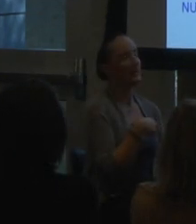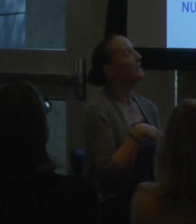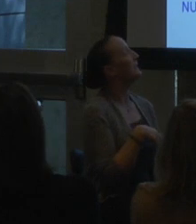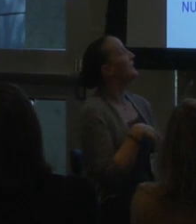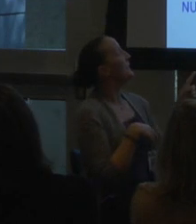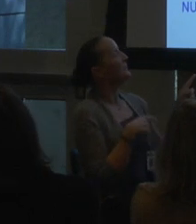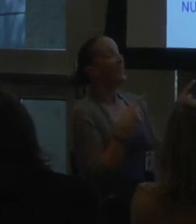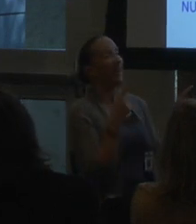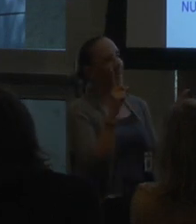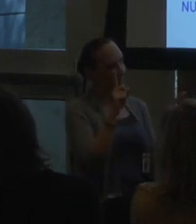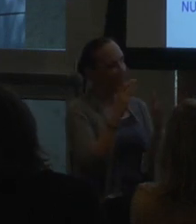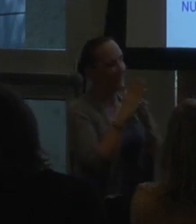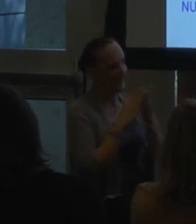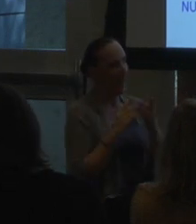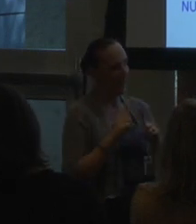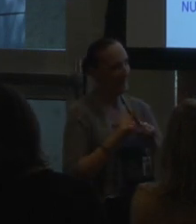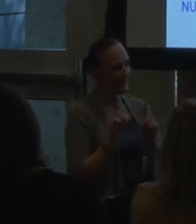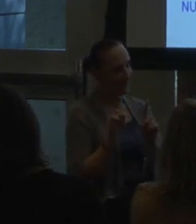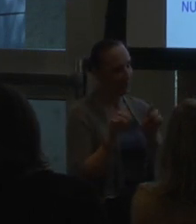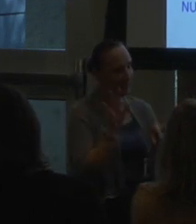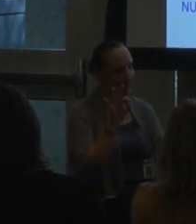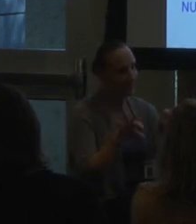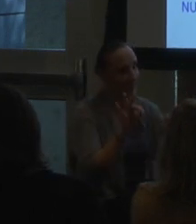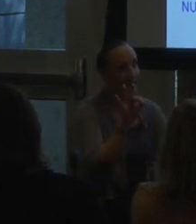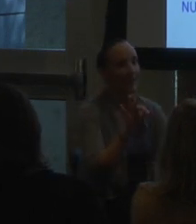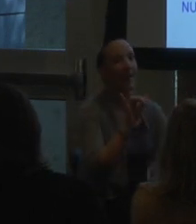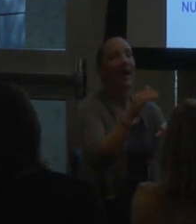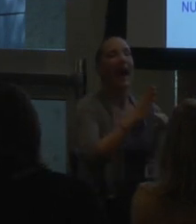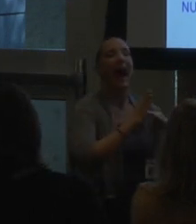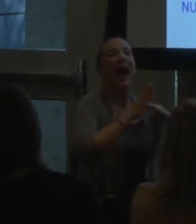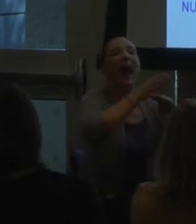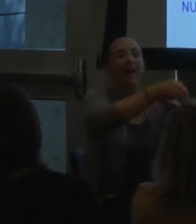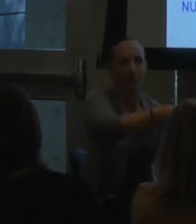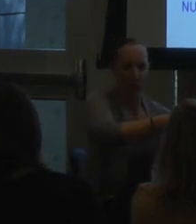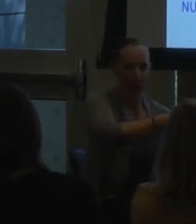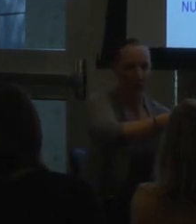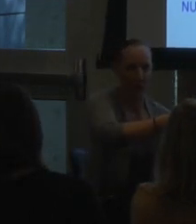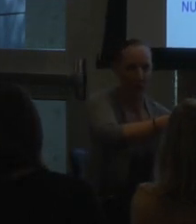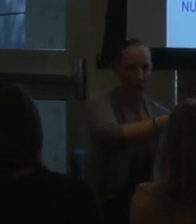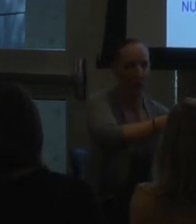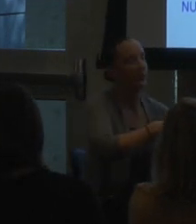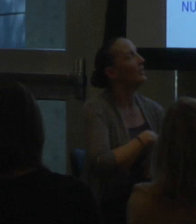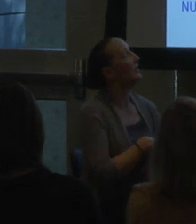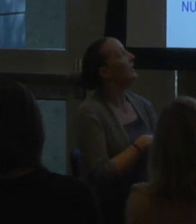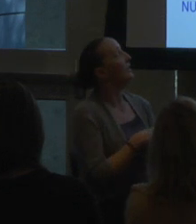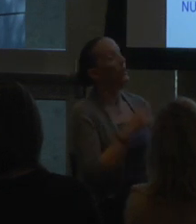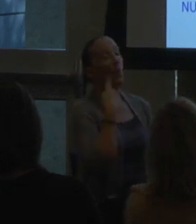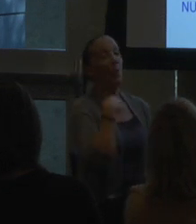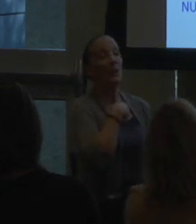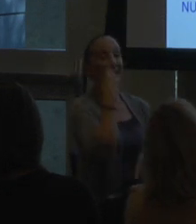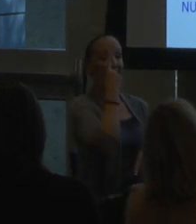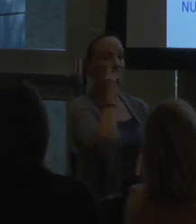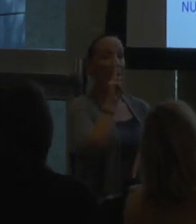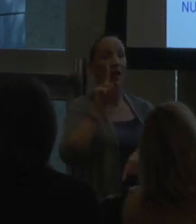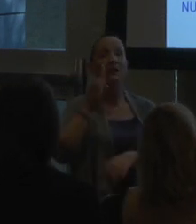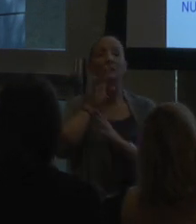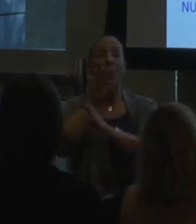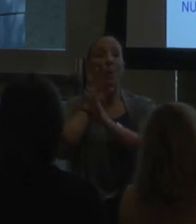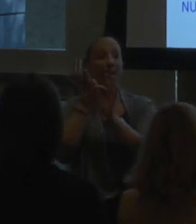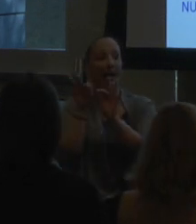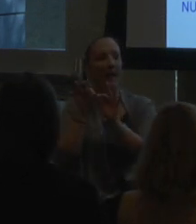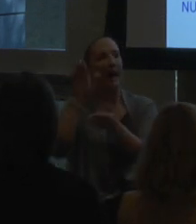Where we see some differences is the after effects. So what we see for the unimodal bilinguals is